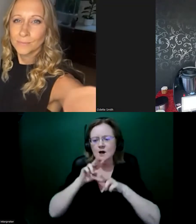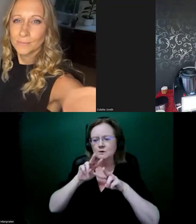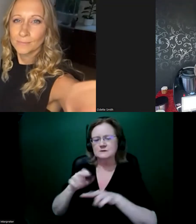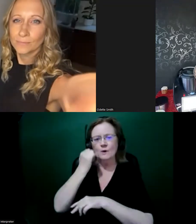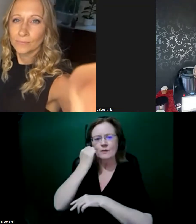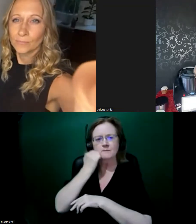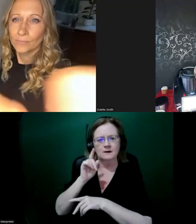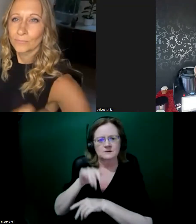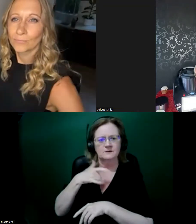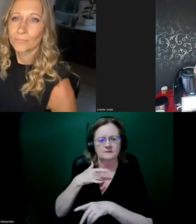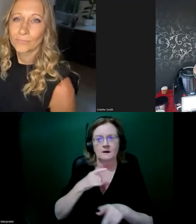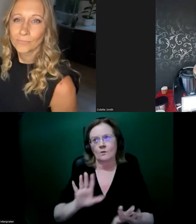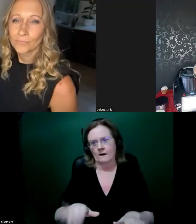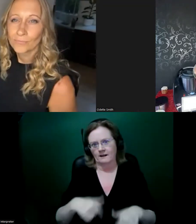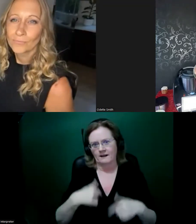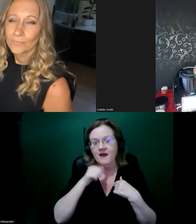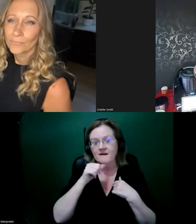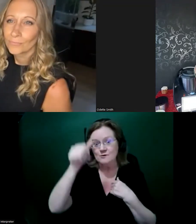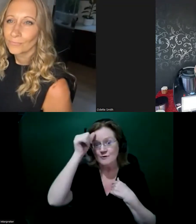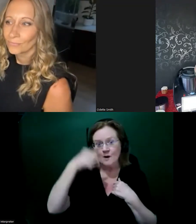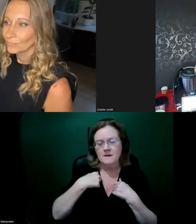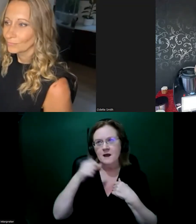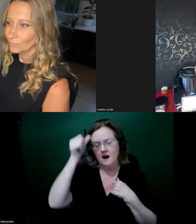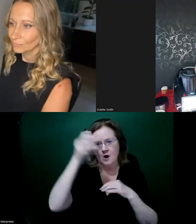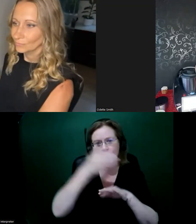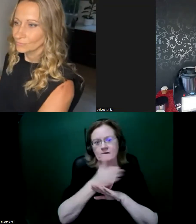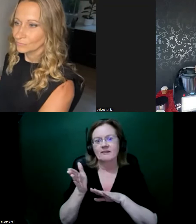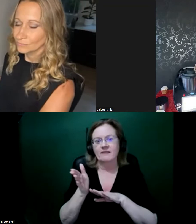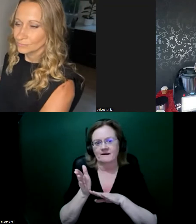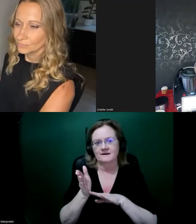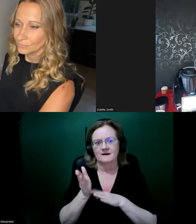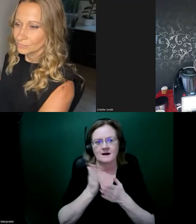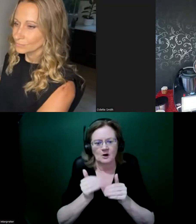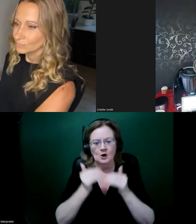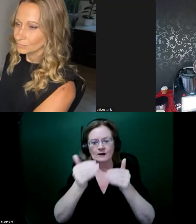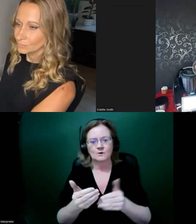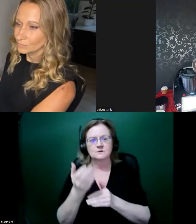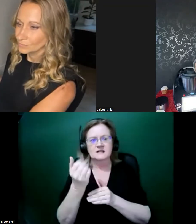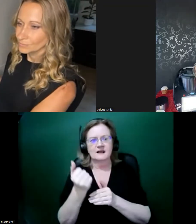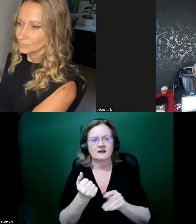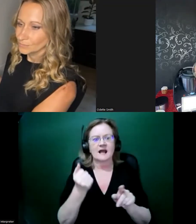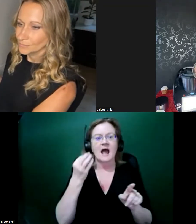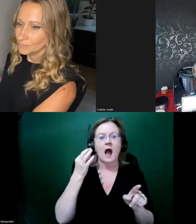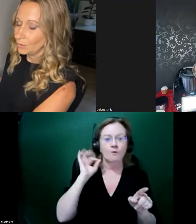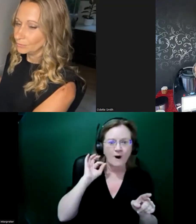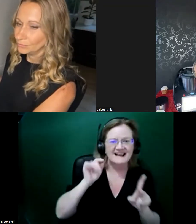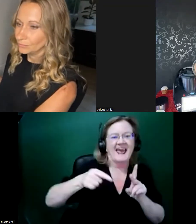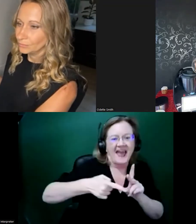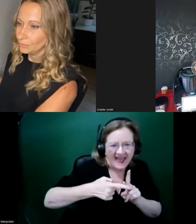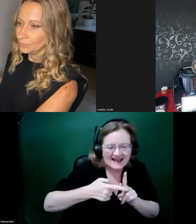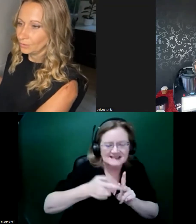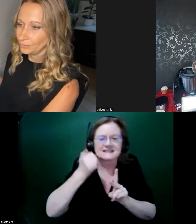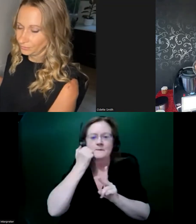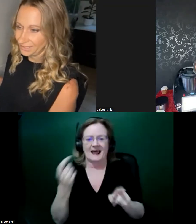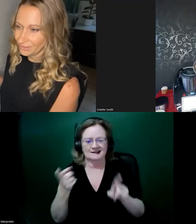If you know me, you know I love all the things. And so I'm really looking forward to having a white Thermomix and a black Thermomix next